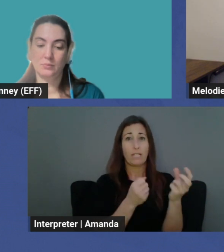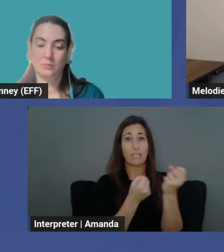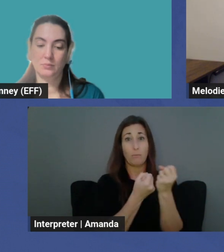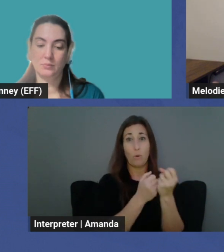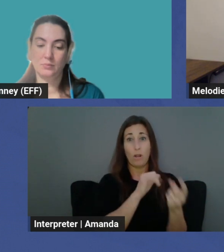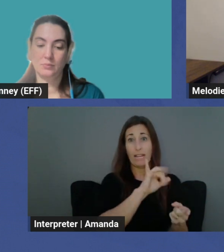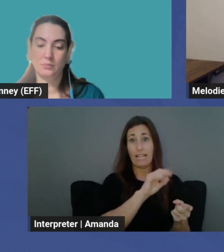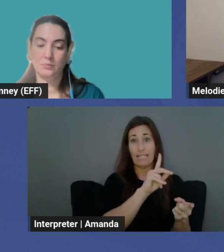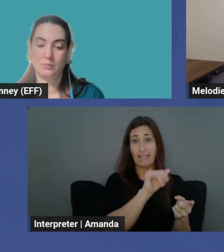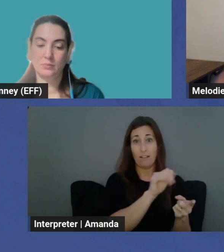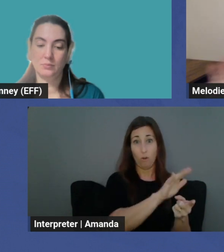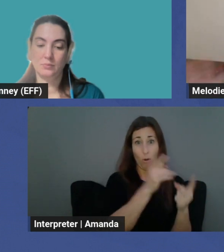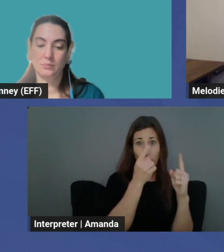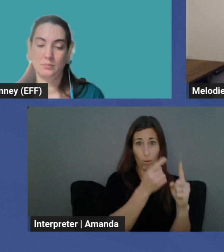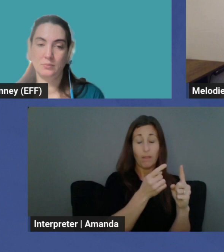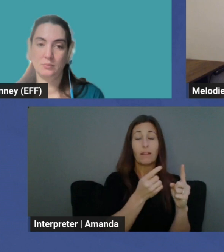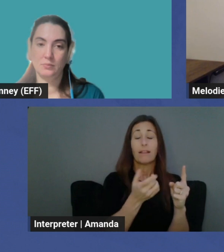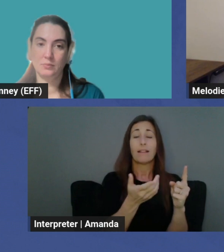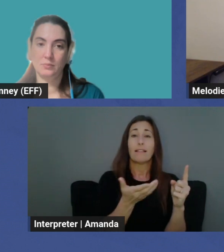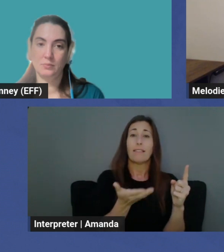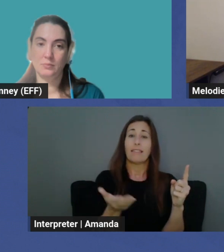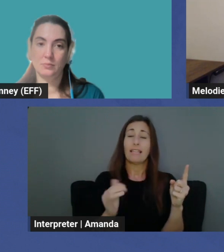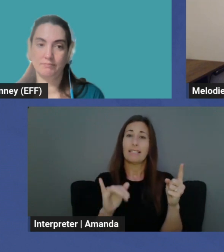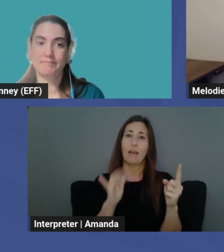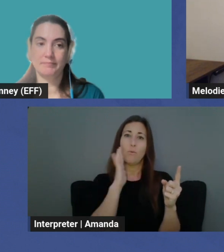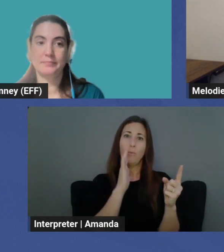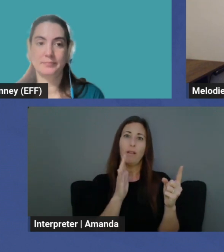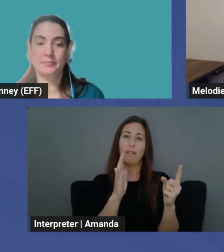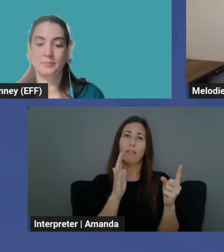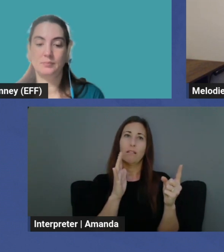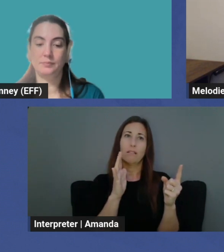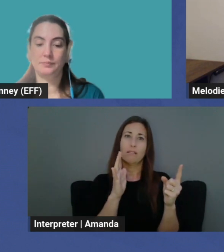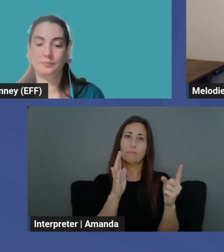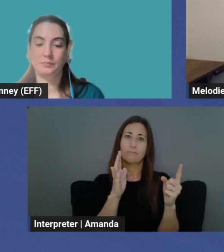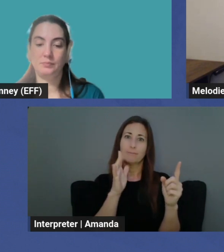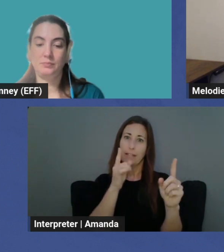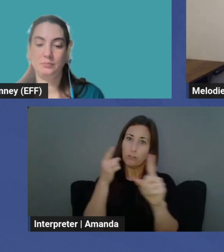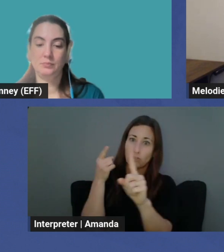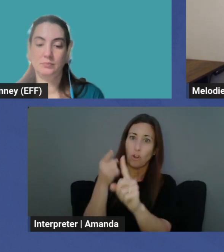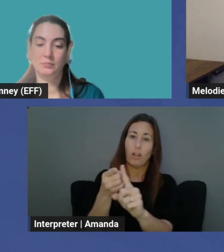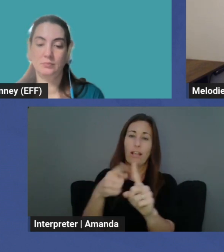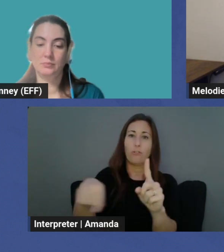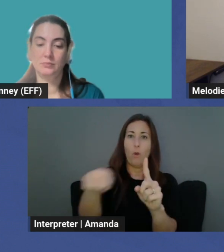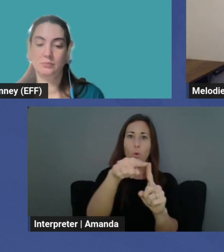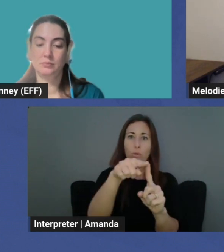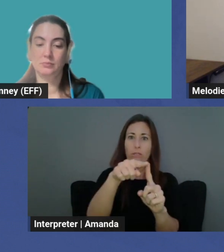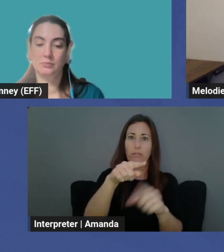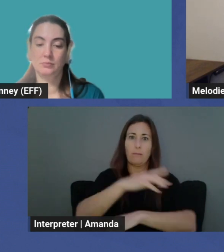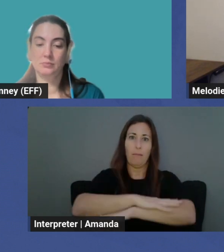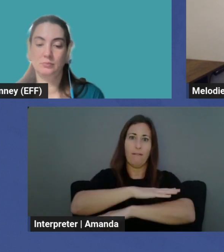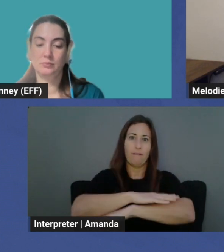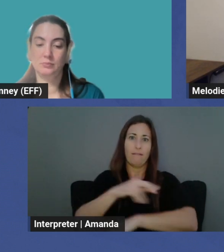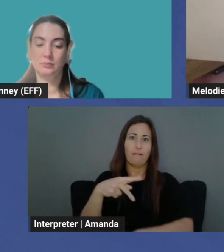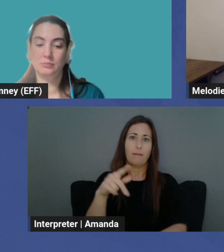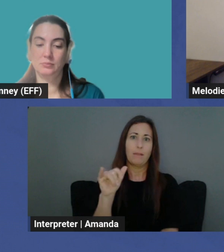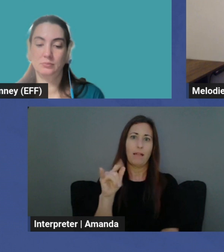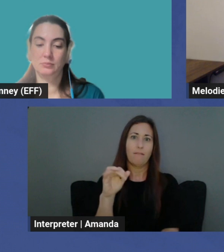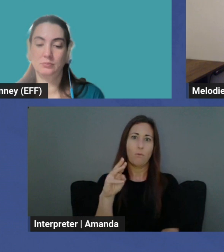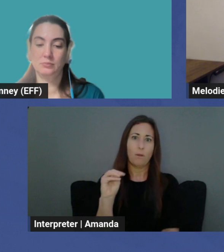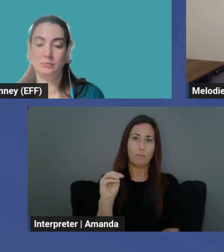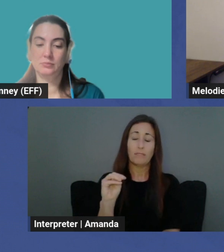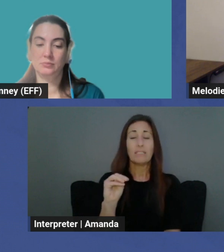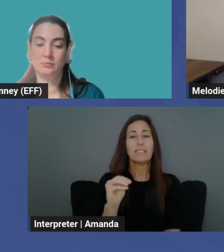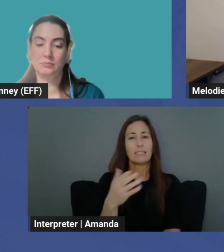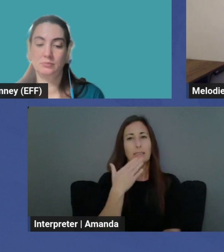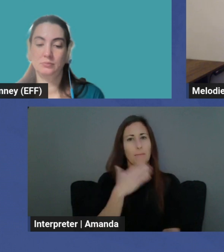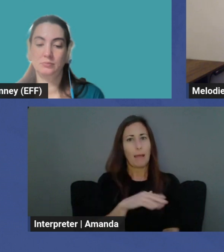do things to target the platforms, right? Or to target the users of the platforms, which is bad